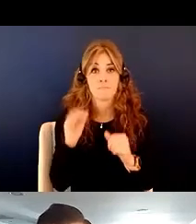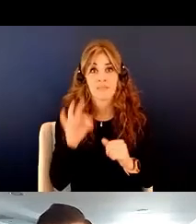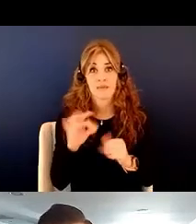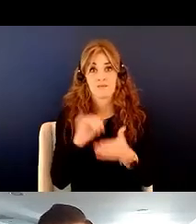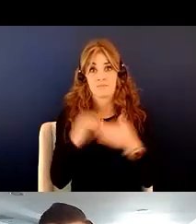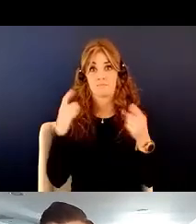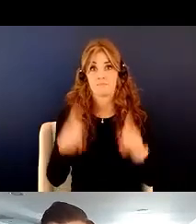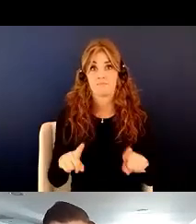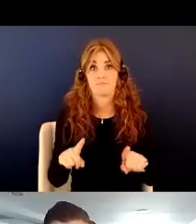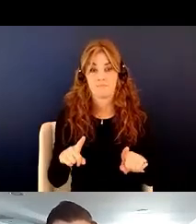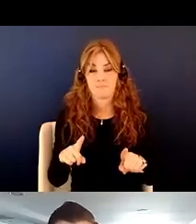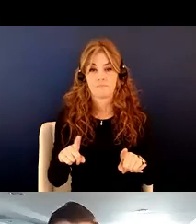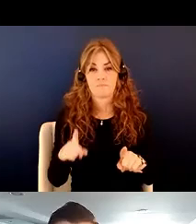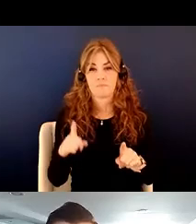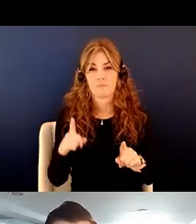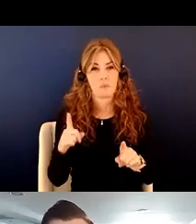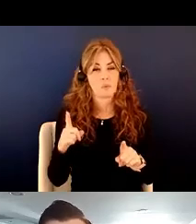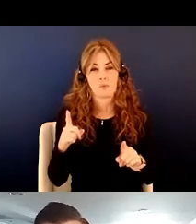expect fairly